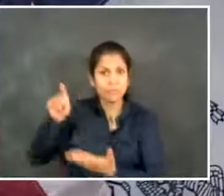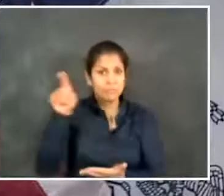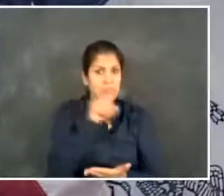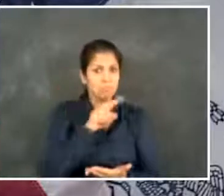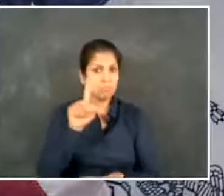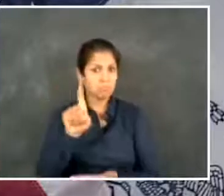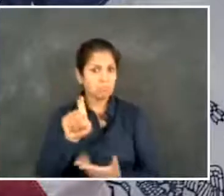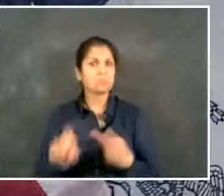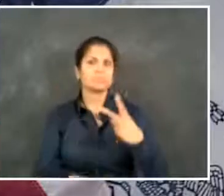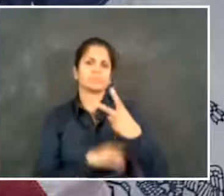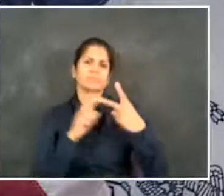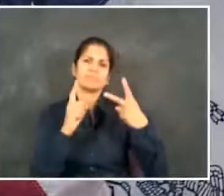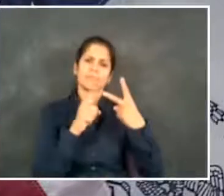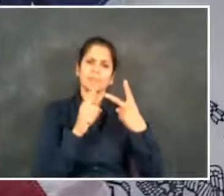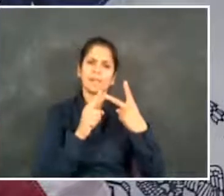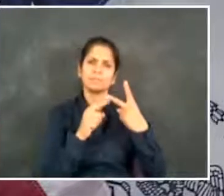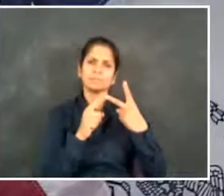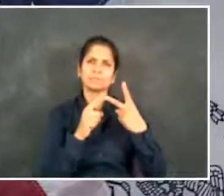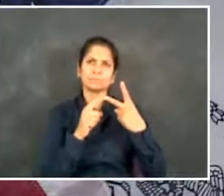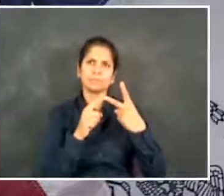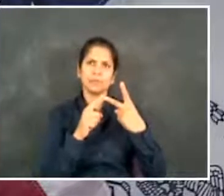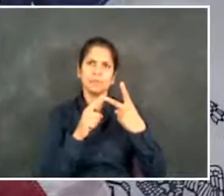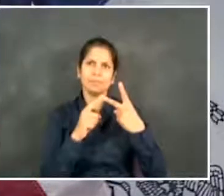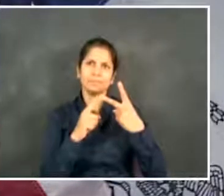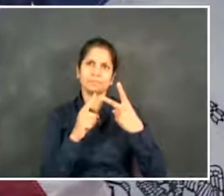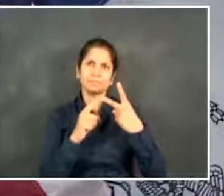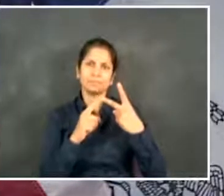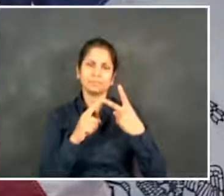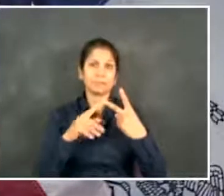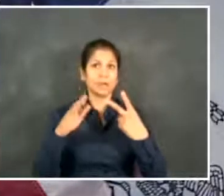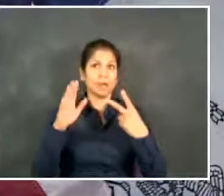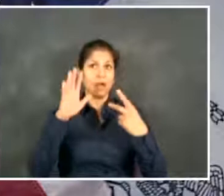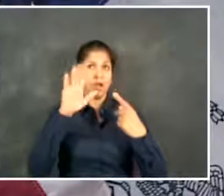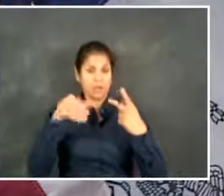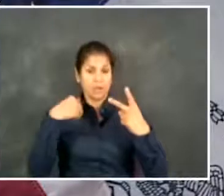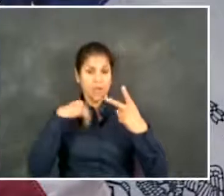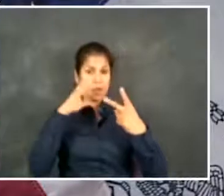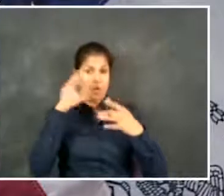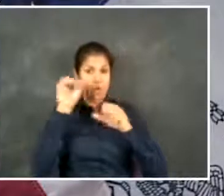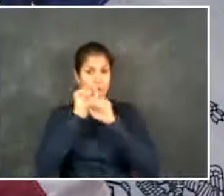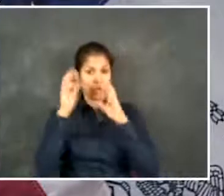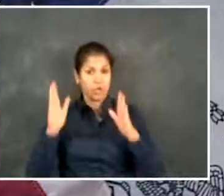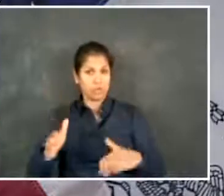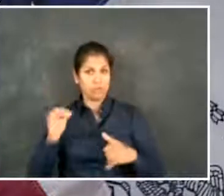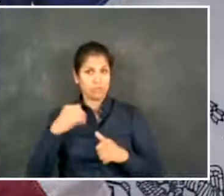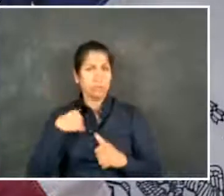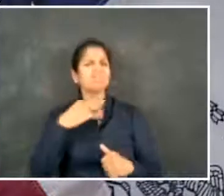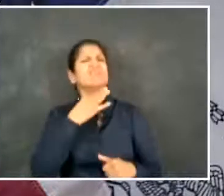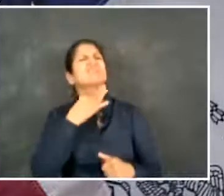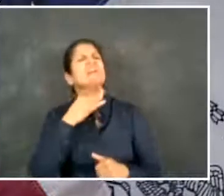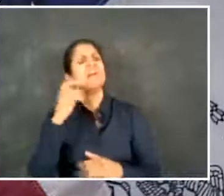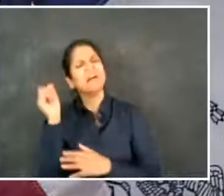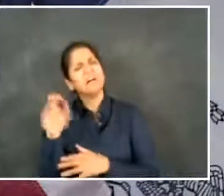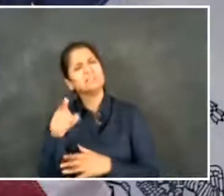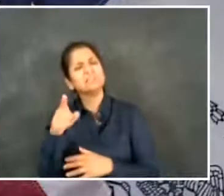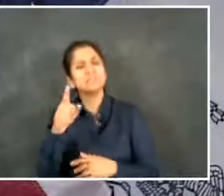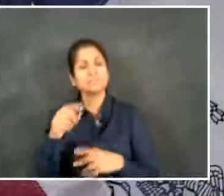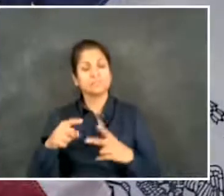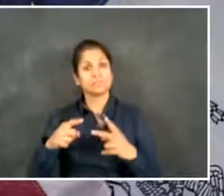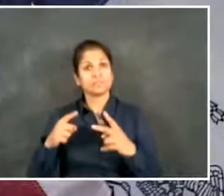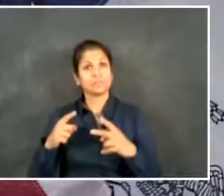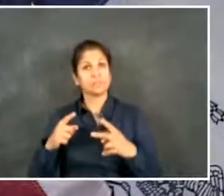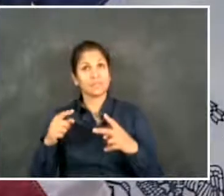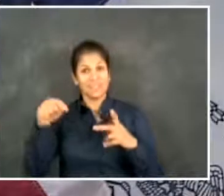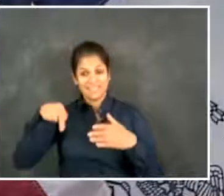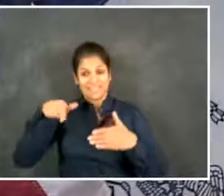Siff, and he wants to know, with the forecast for such great weather this weekend, why not open those streets for pedestrians now